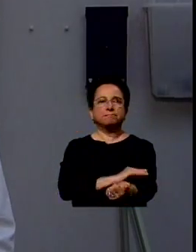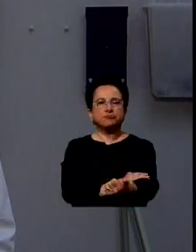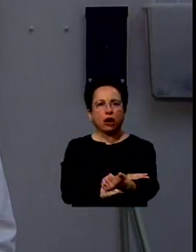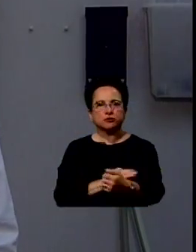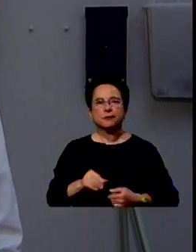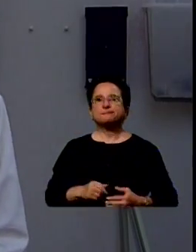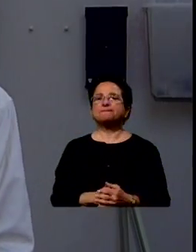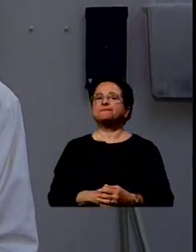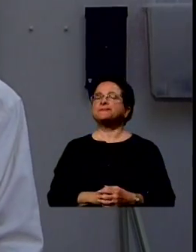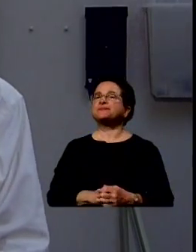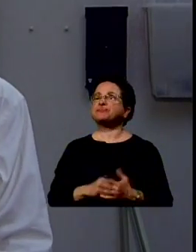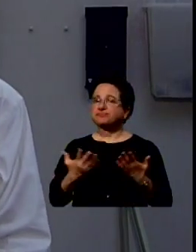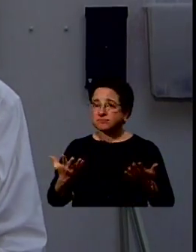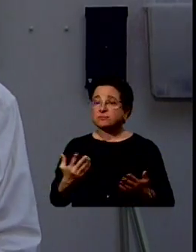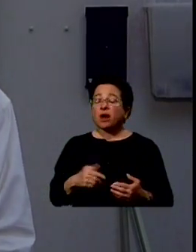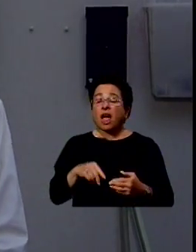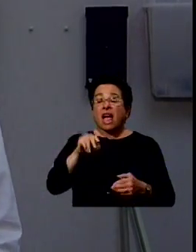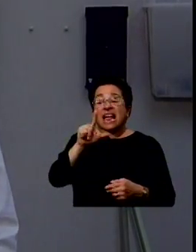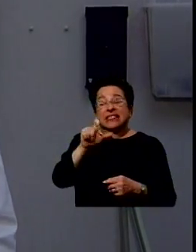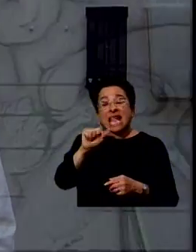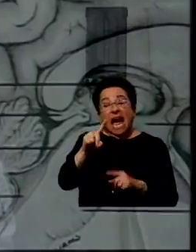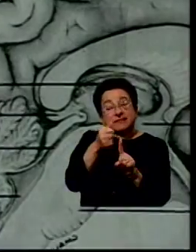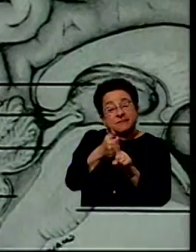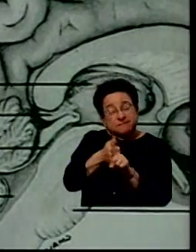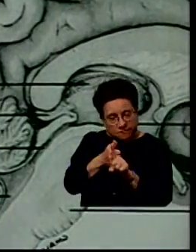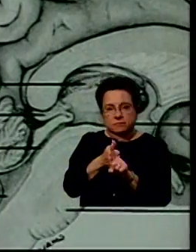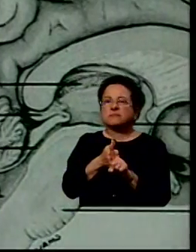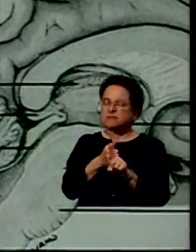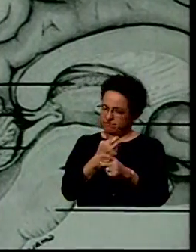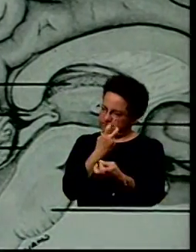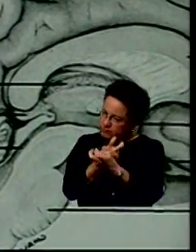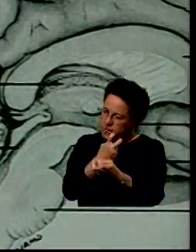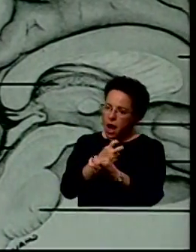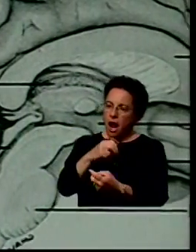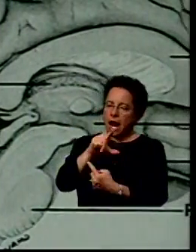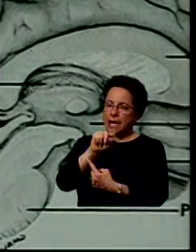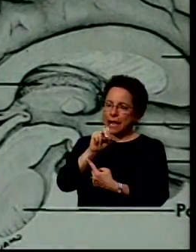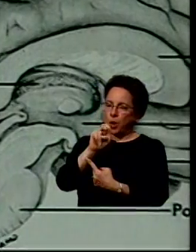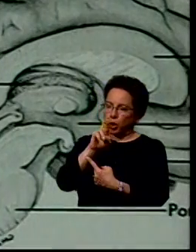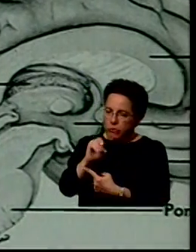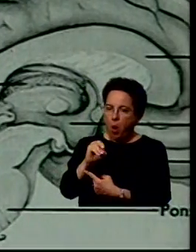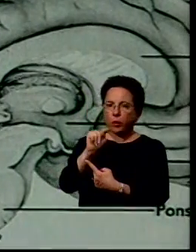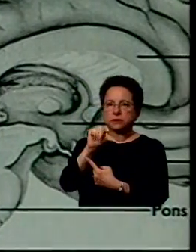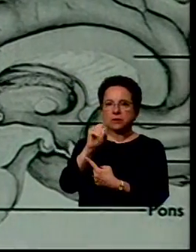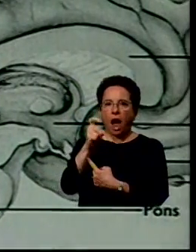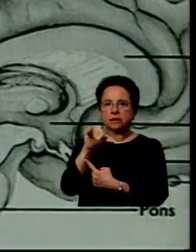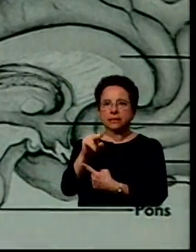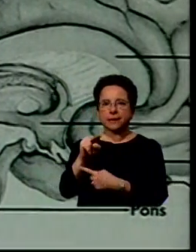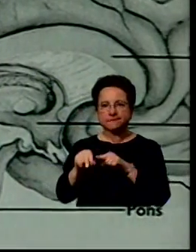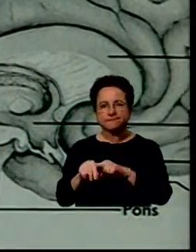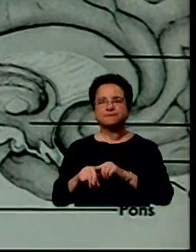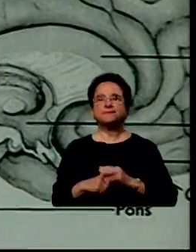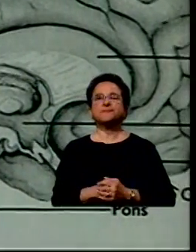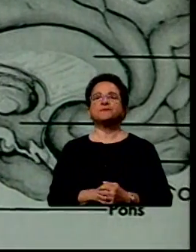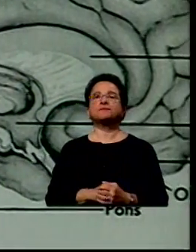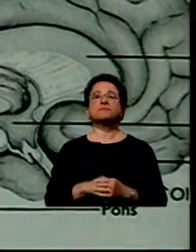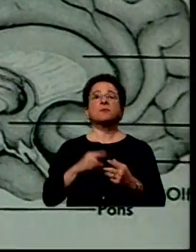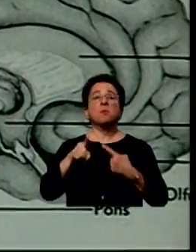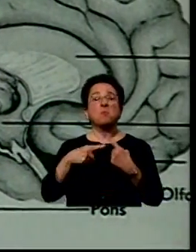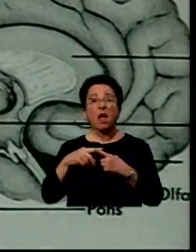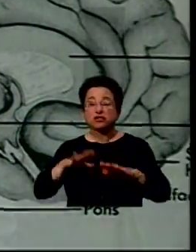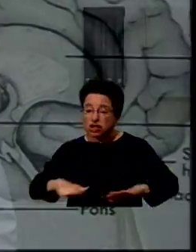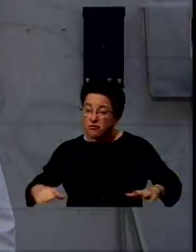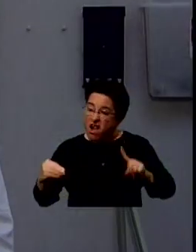high blood pressure in the future of those kids' lives when they grow up. And lead is a neurotoxin. When kids get exposed to